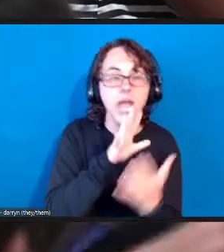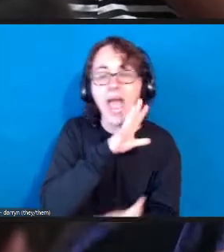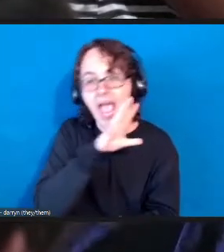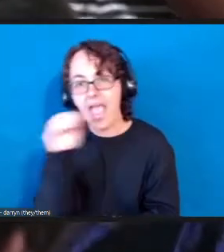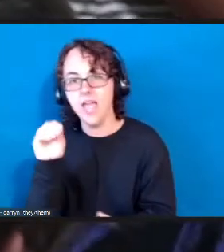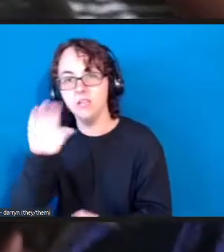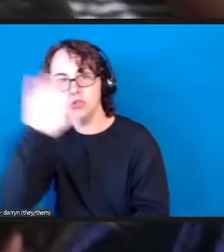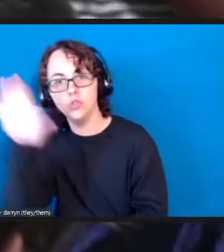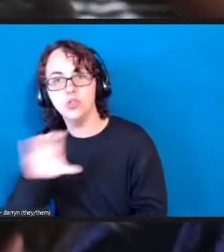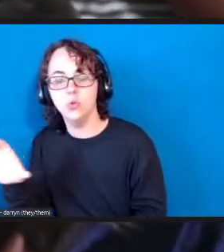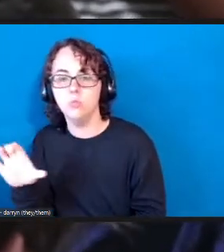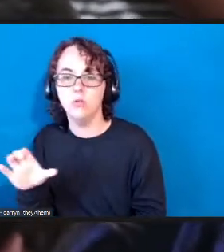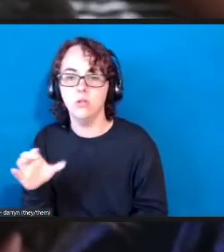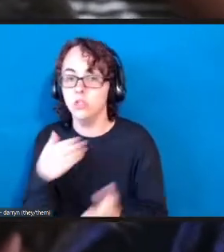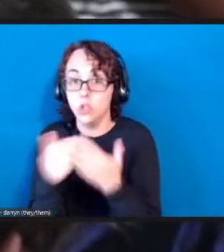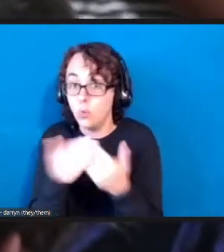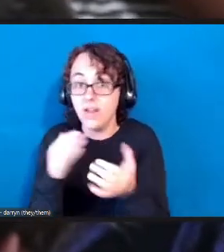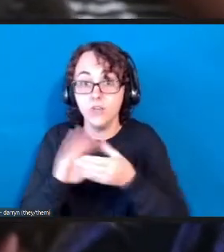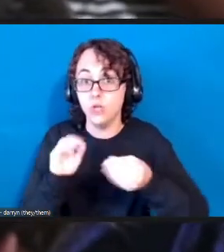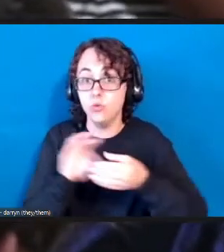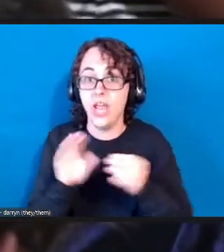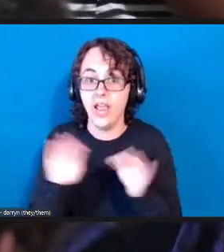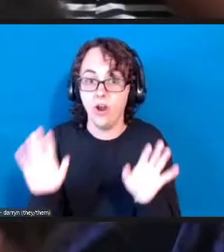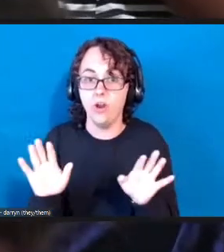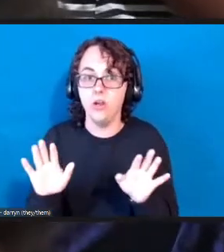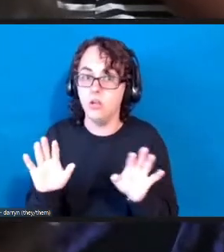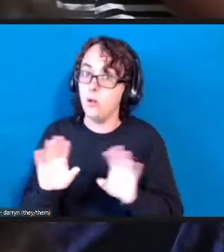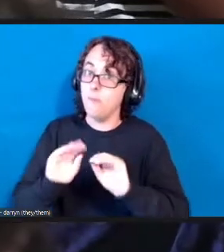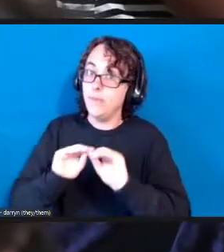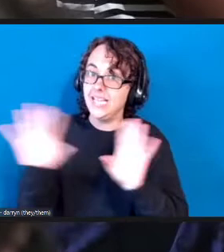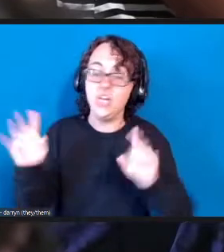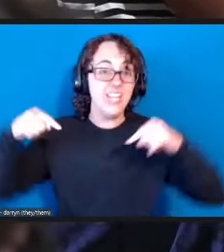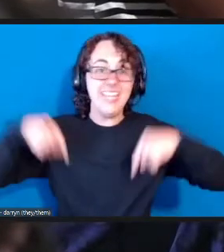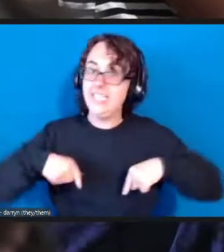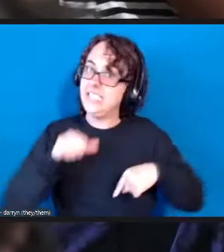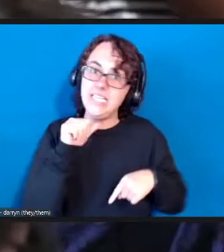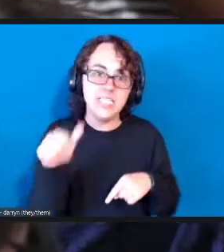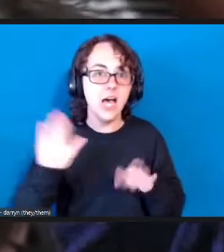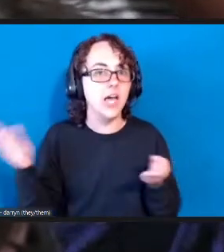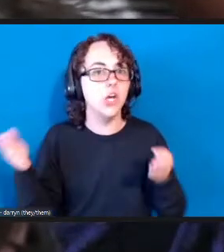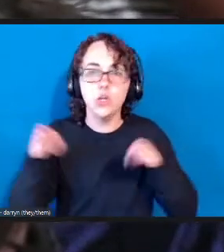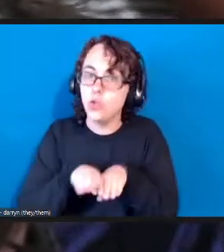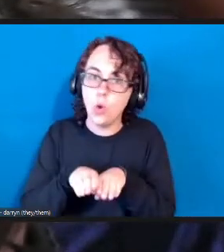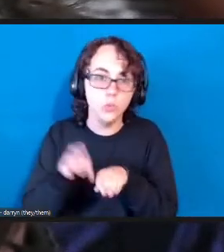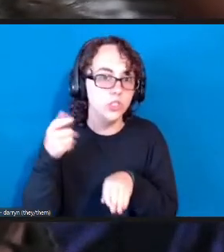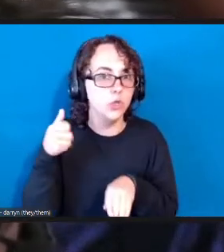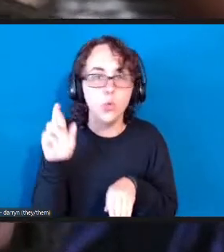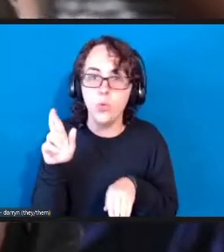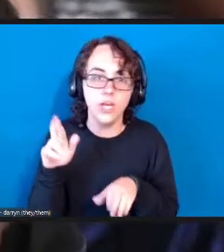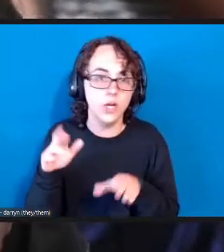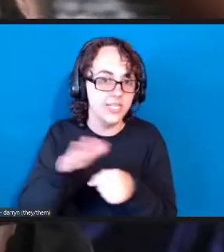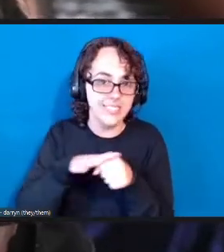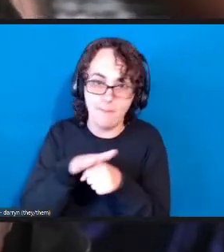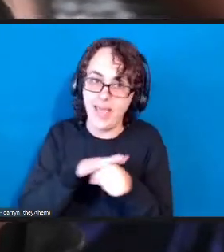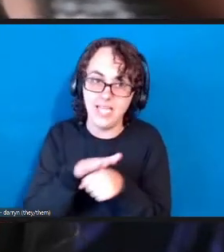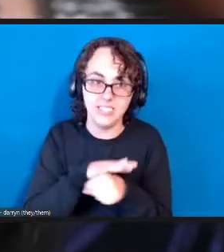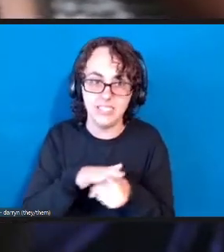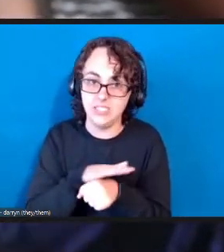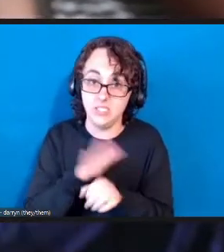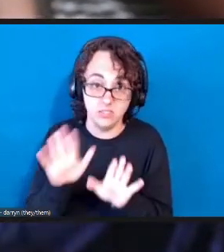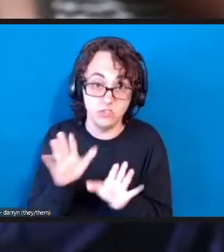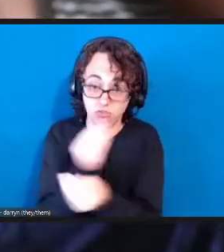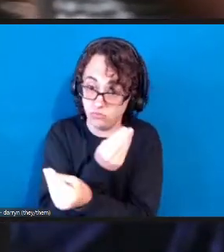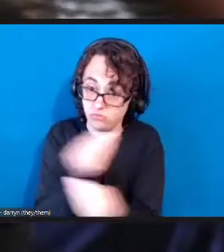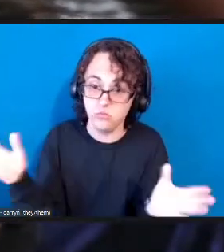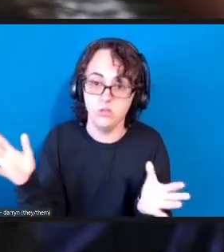I mean, please confirm with me, this is not an affinity space, right? So folks will have access to this recording? Yes. Just for safety